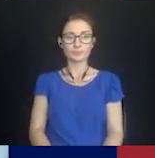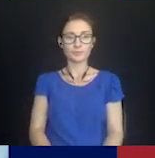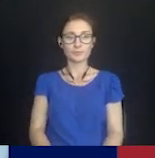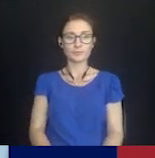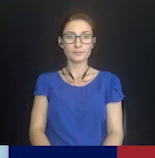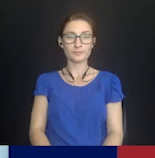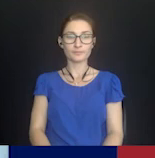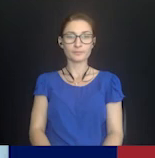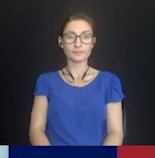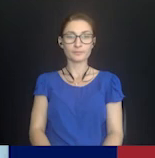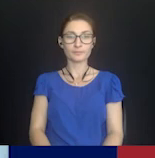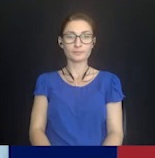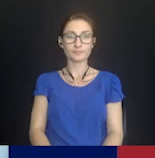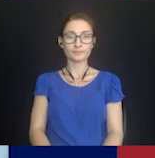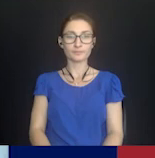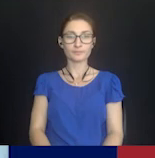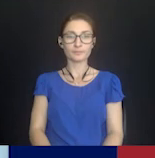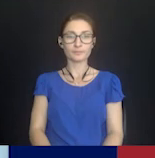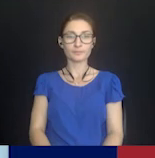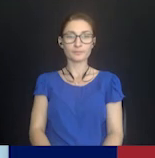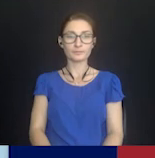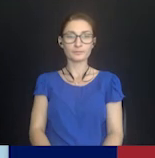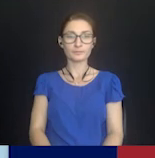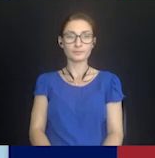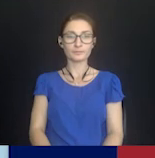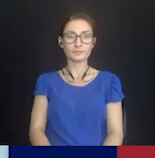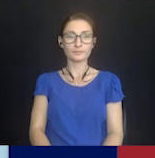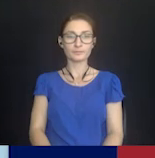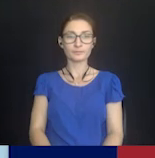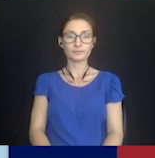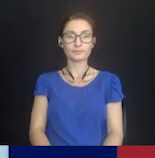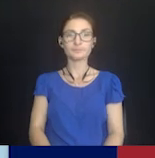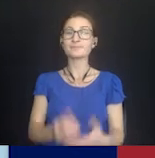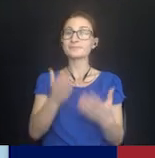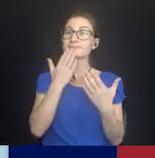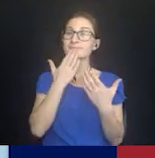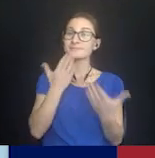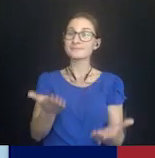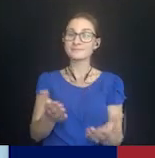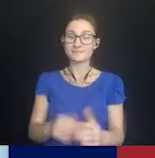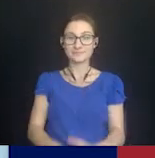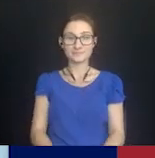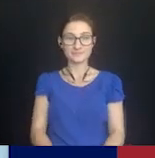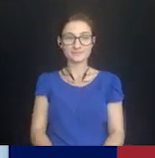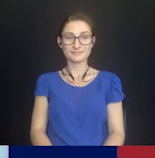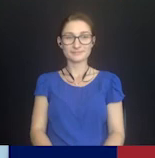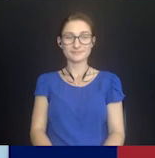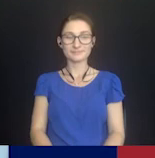Thank you.